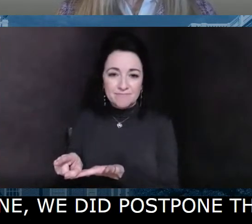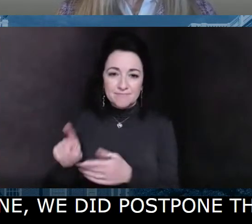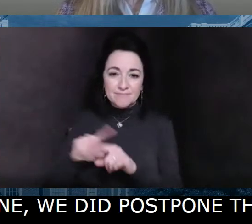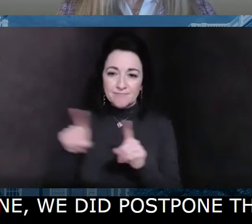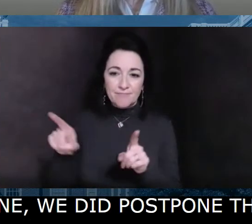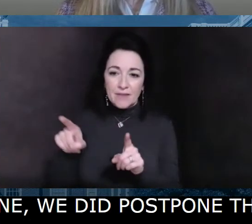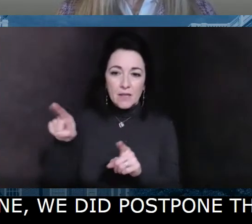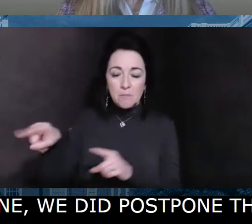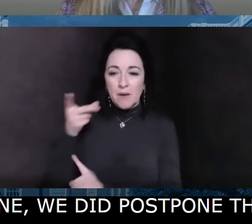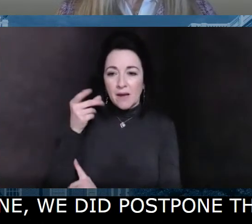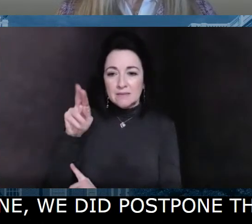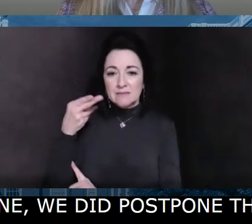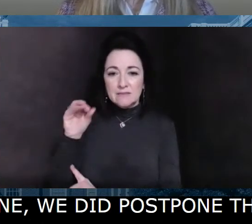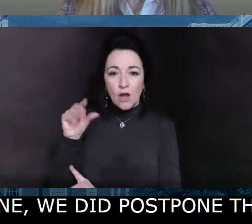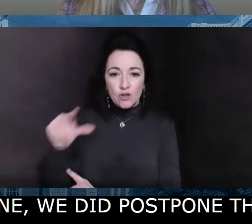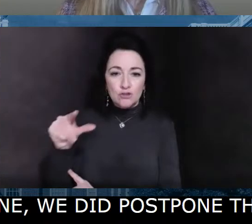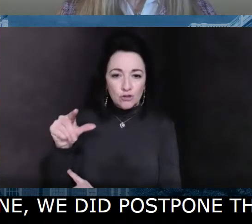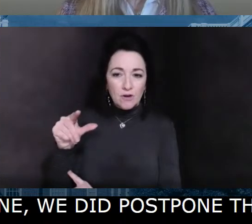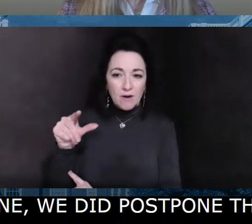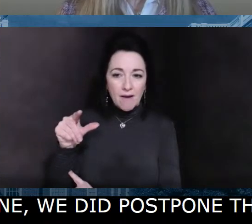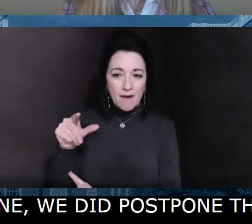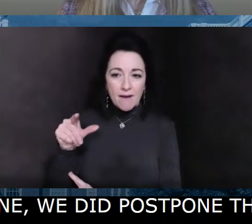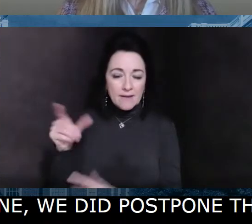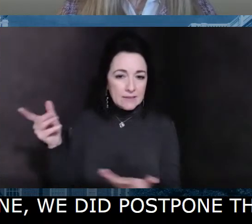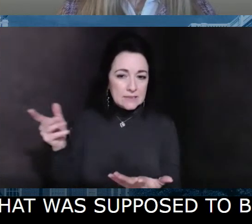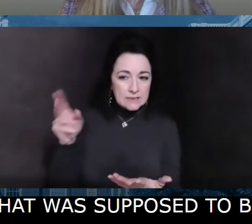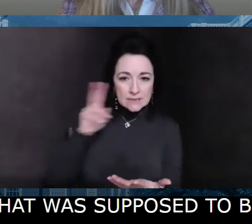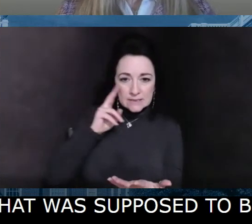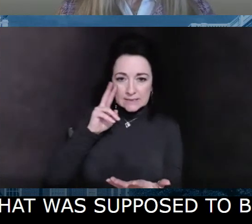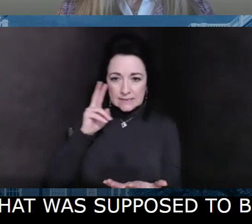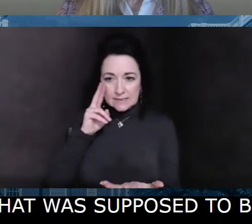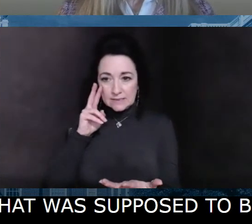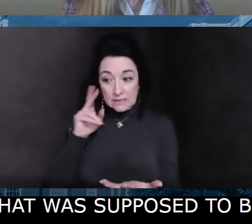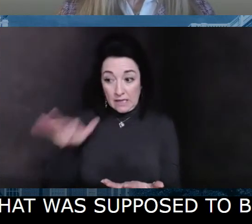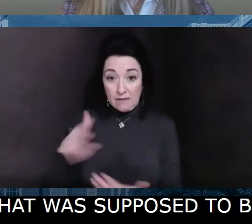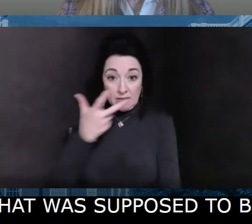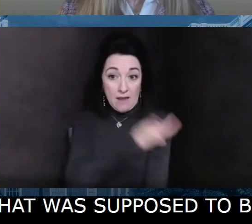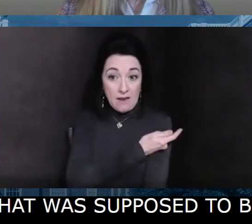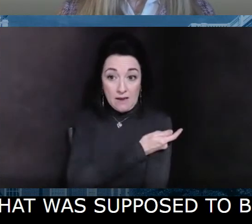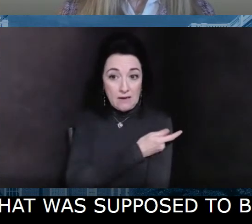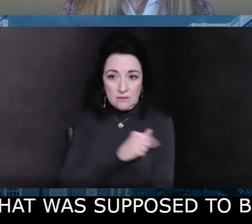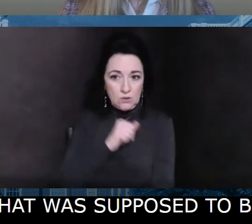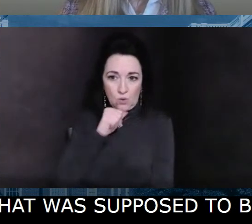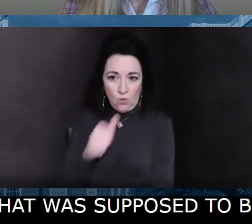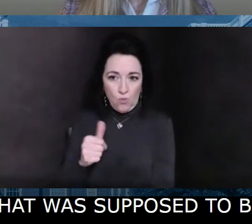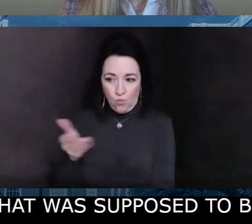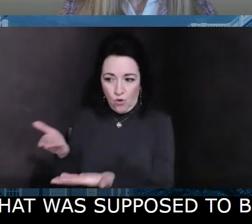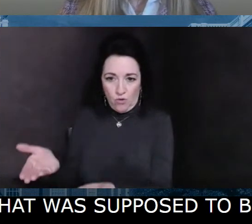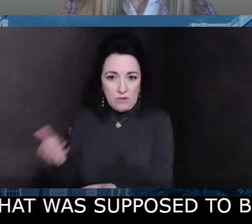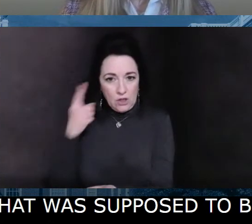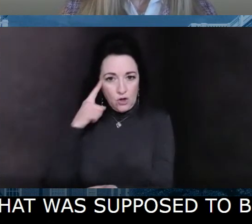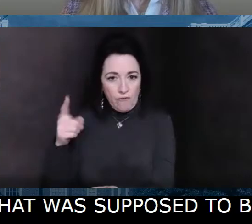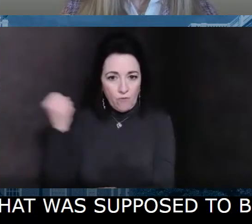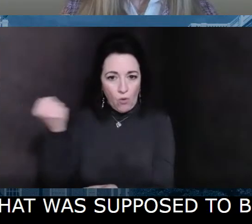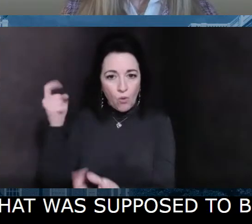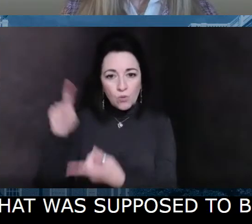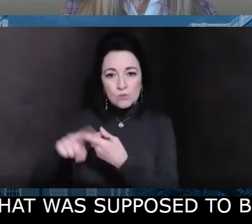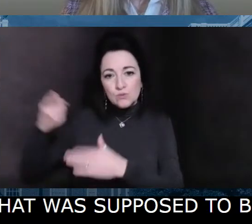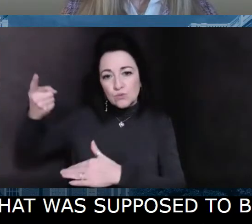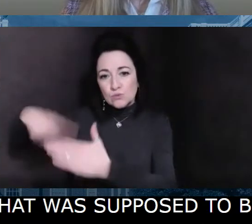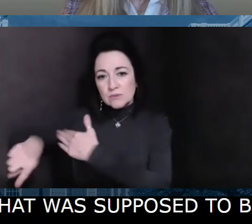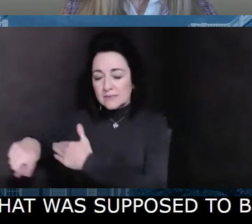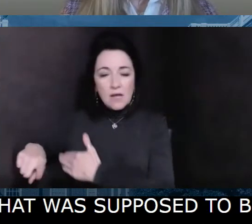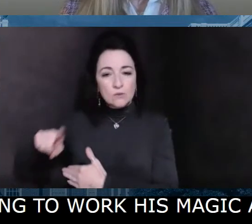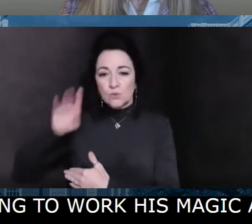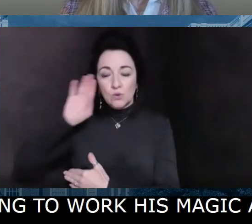Hahn's going to work his magic, and that vaccine's not going to be sitting there waiting for next week. There's ample demand for it across the